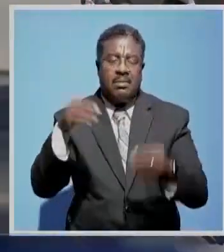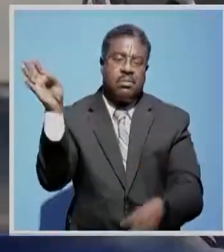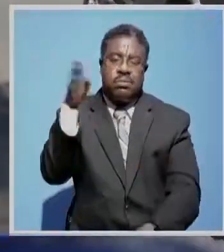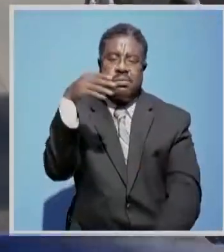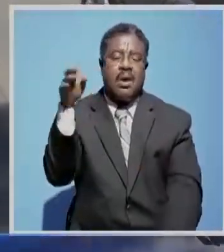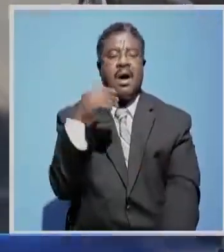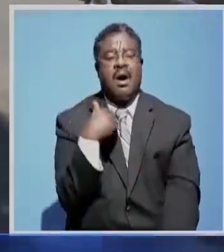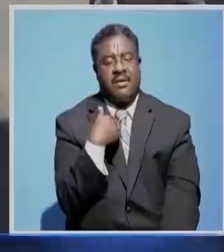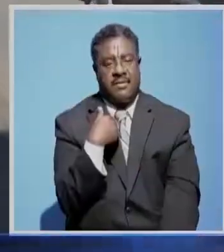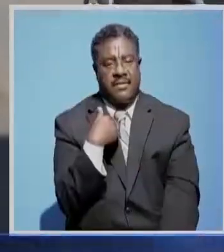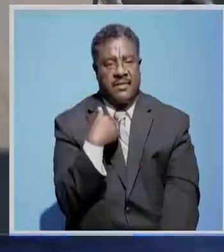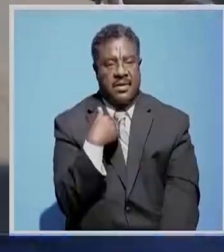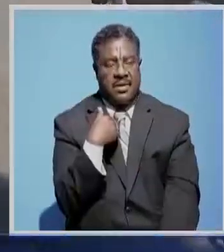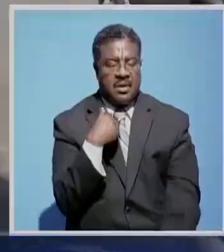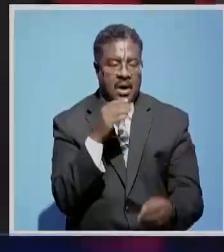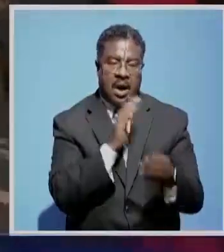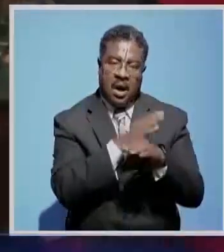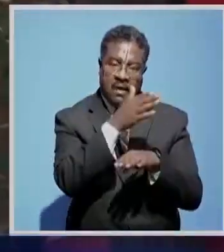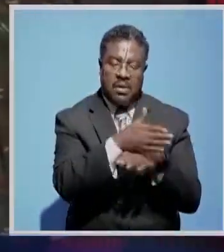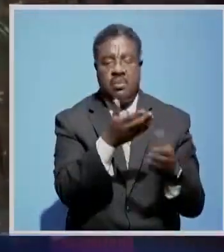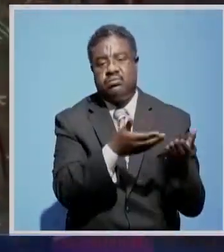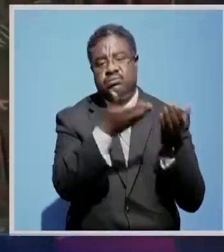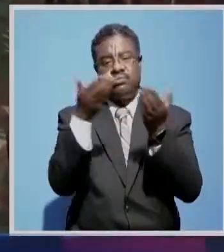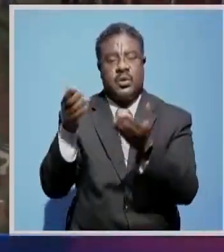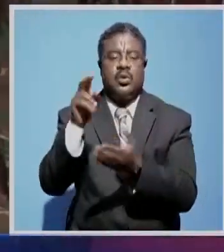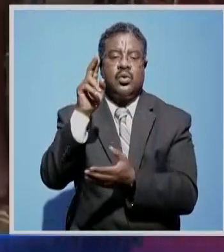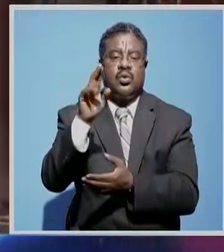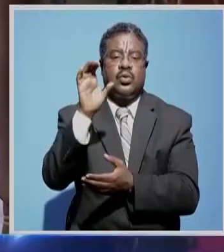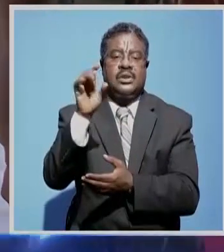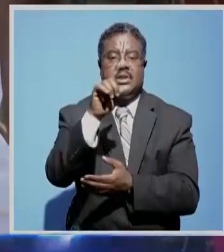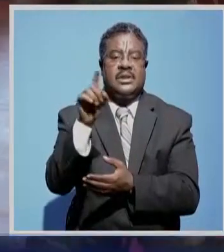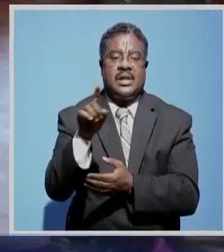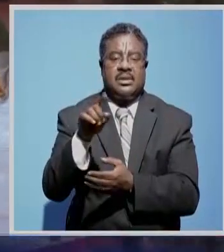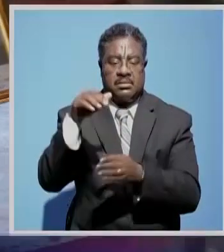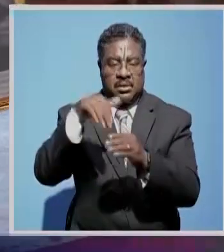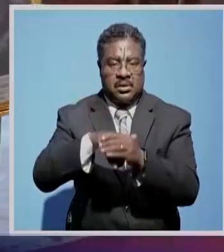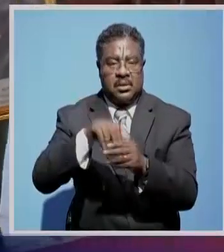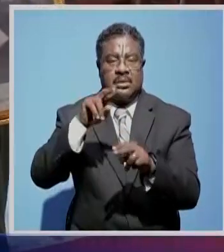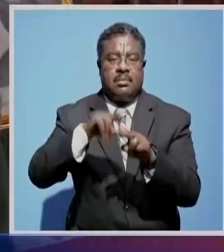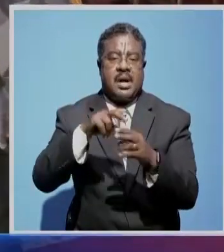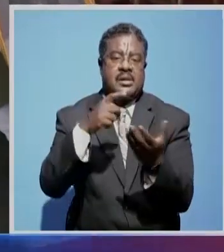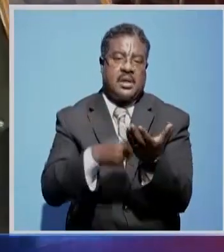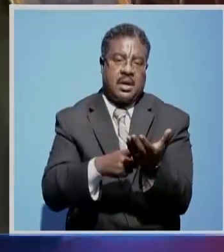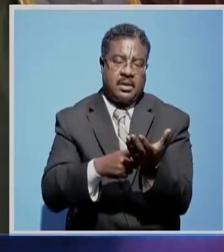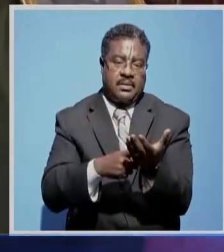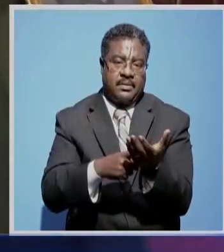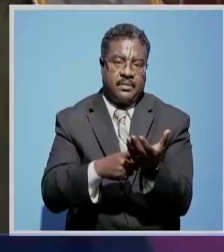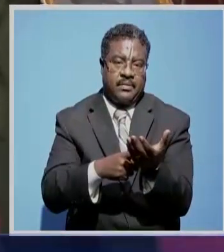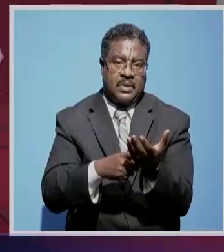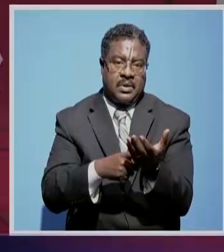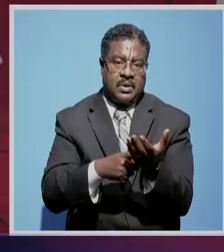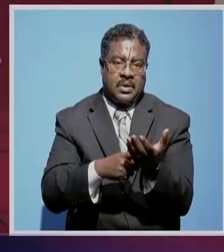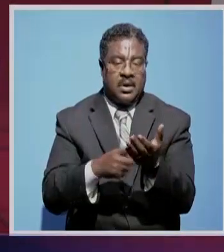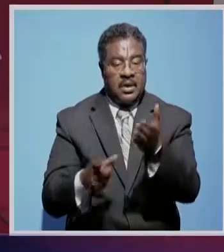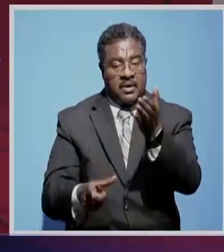Dr. Kaunda's body was driven to the United Church of Zambia St. Paul's Church in Mansa for the funeral service. Vice